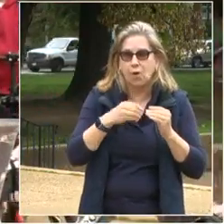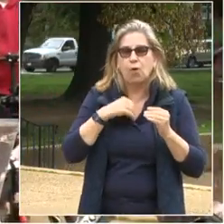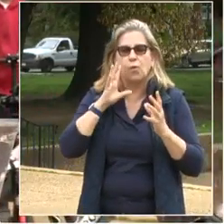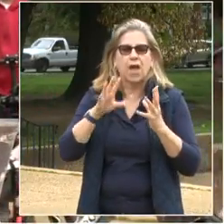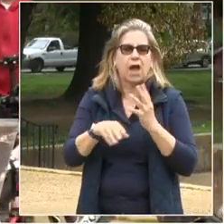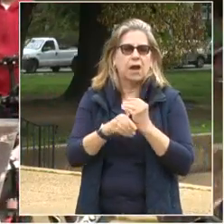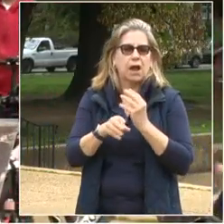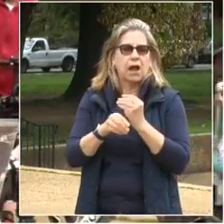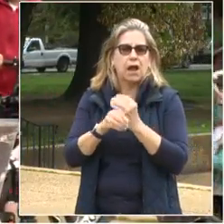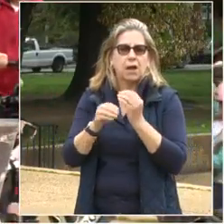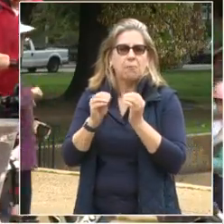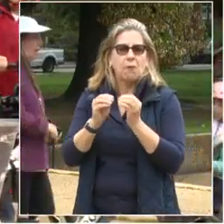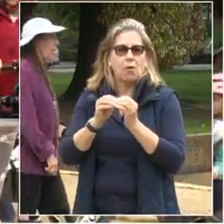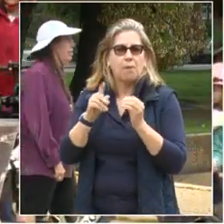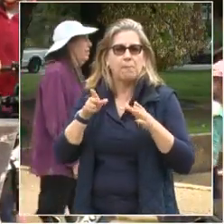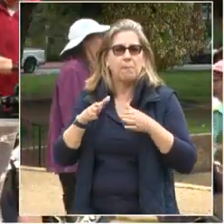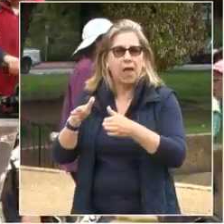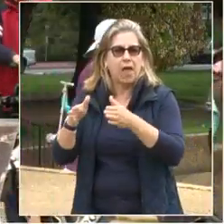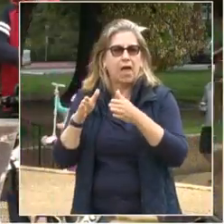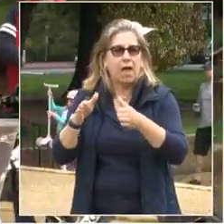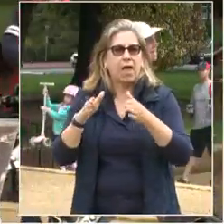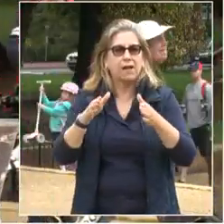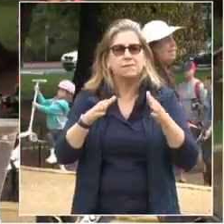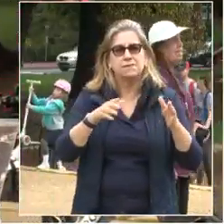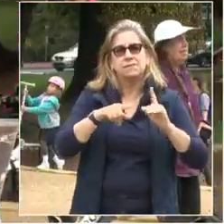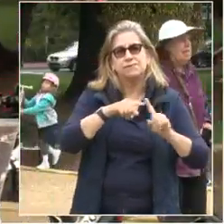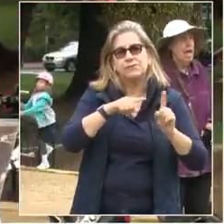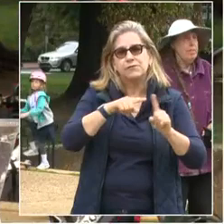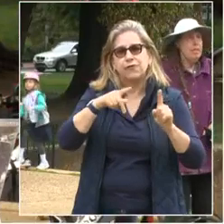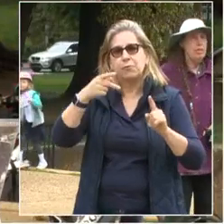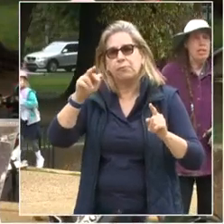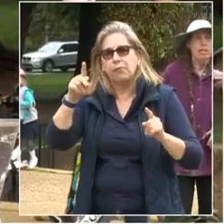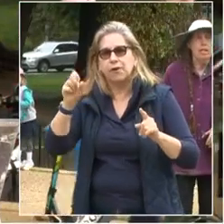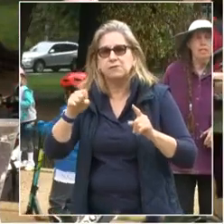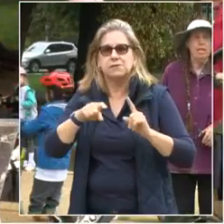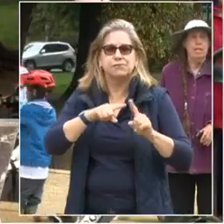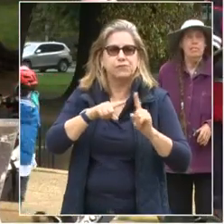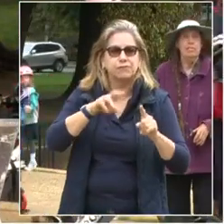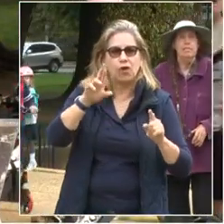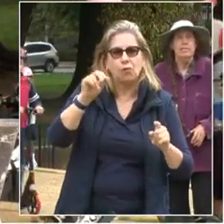improved bus operations. So we are excited. Yeah, let's give a hand.